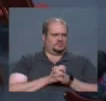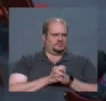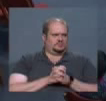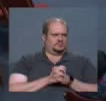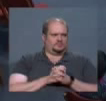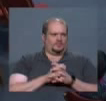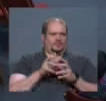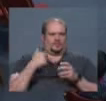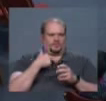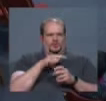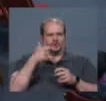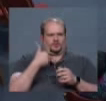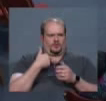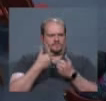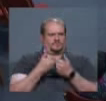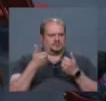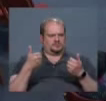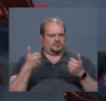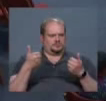but